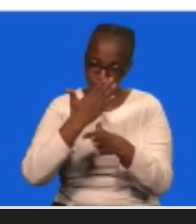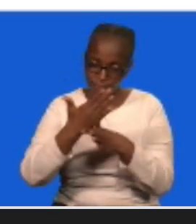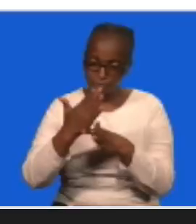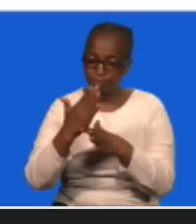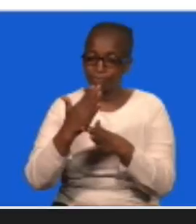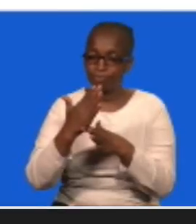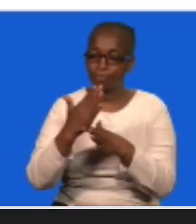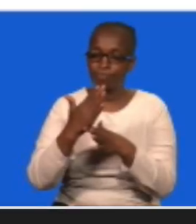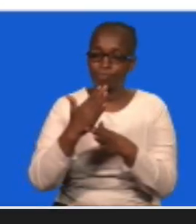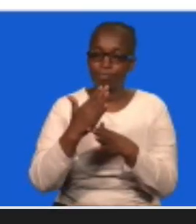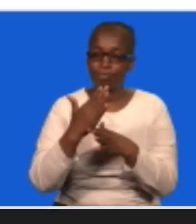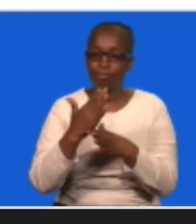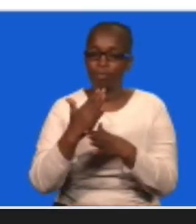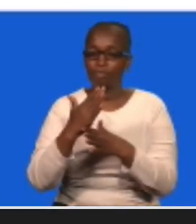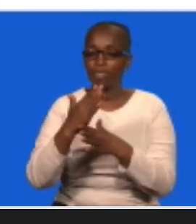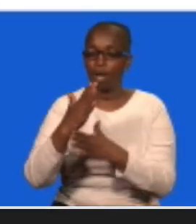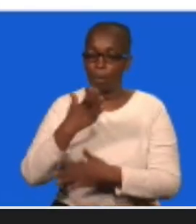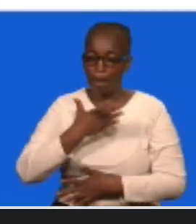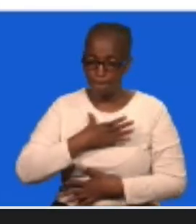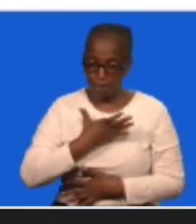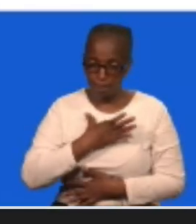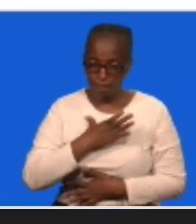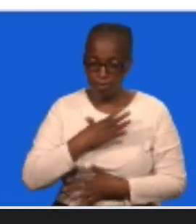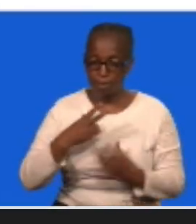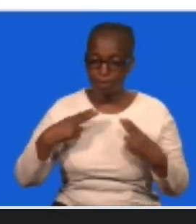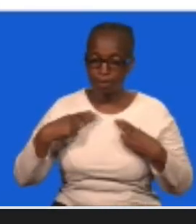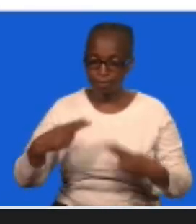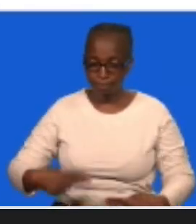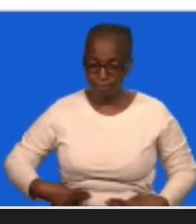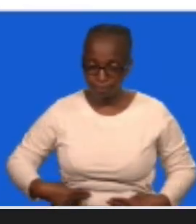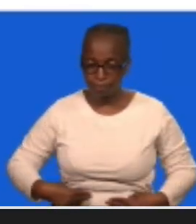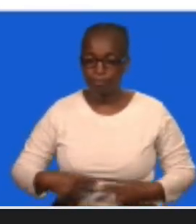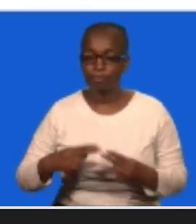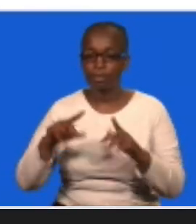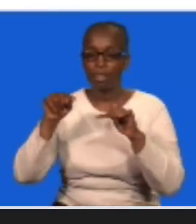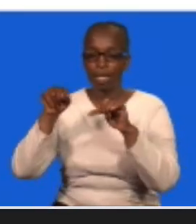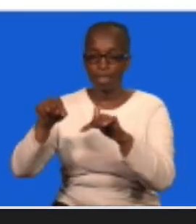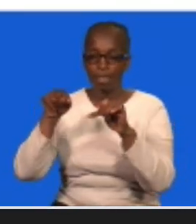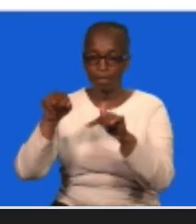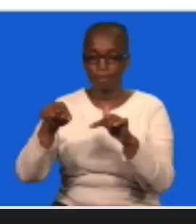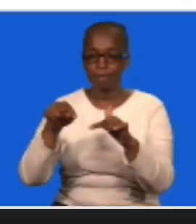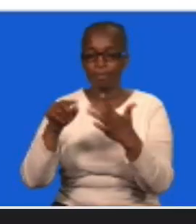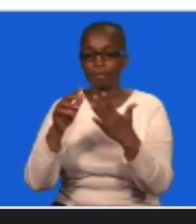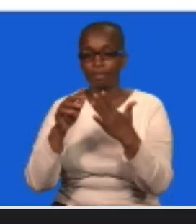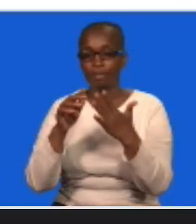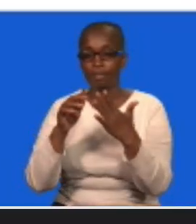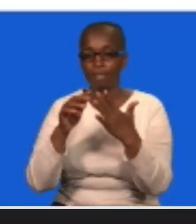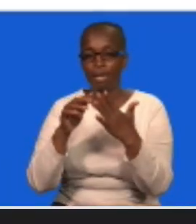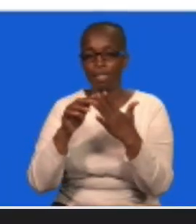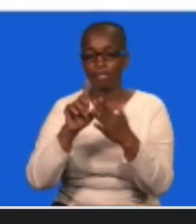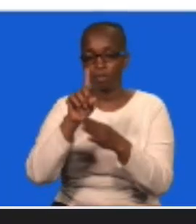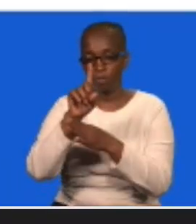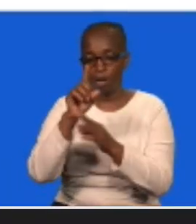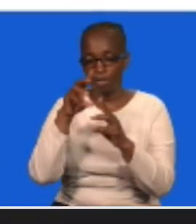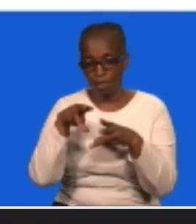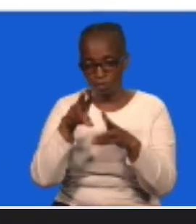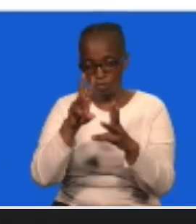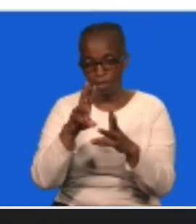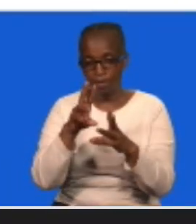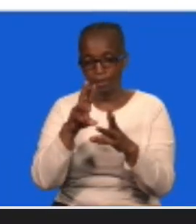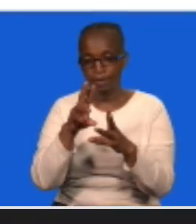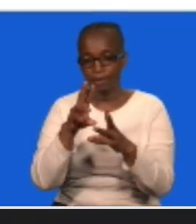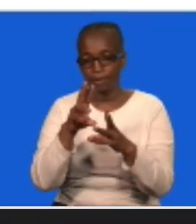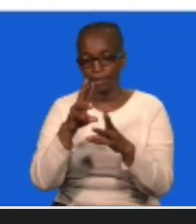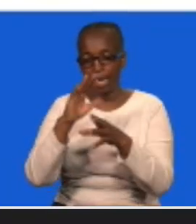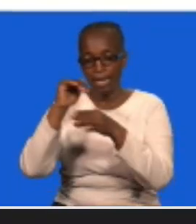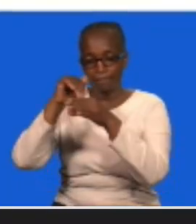of improving health and well-being of our people in Machakos County. This is a deliberate and